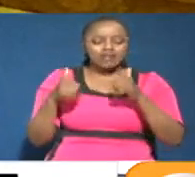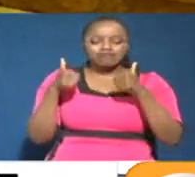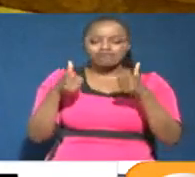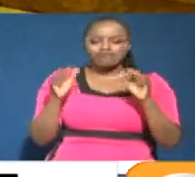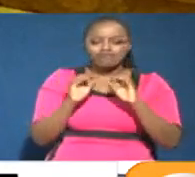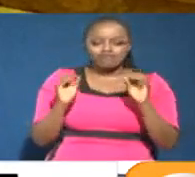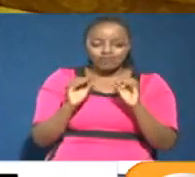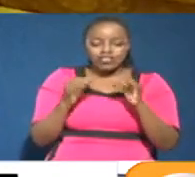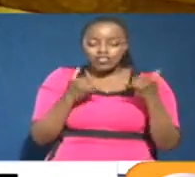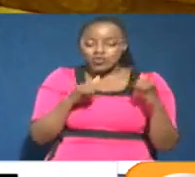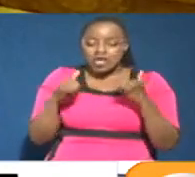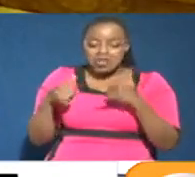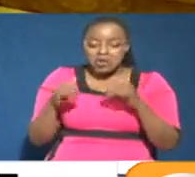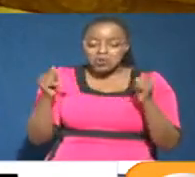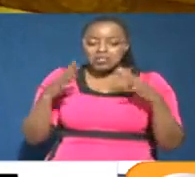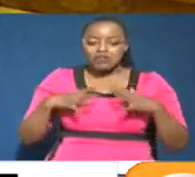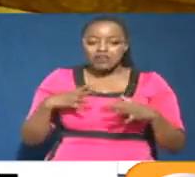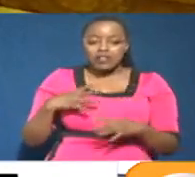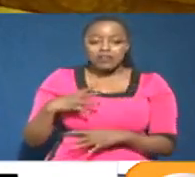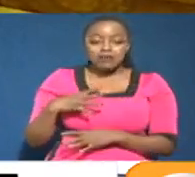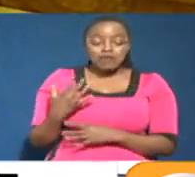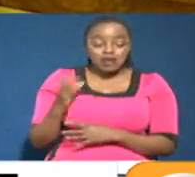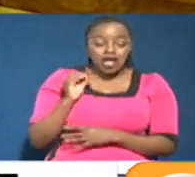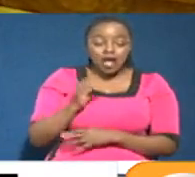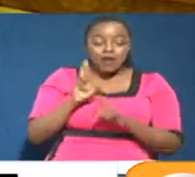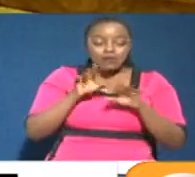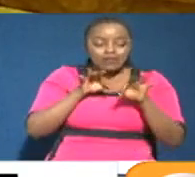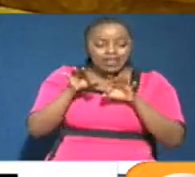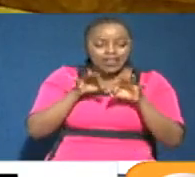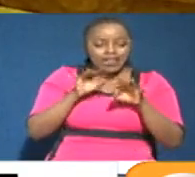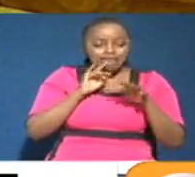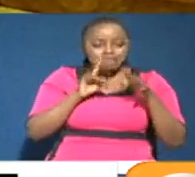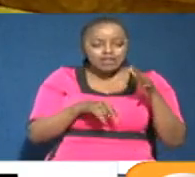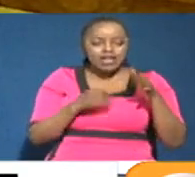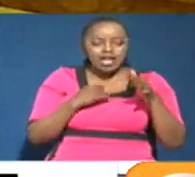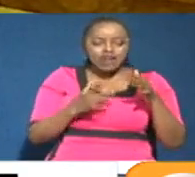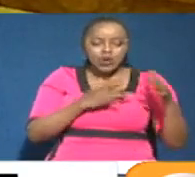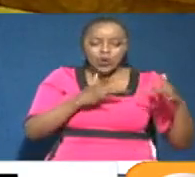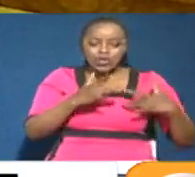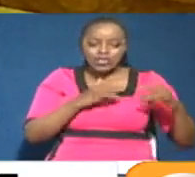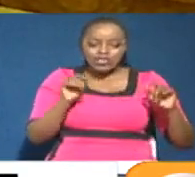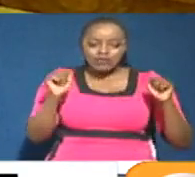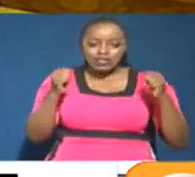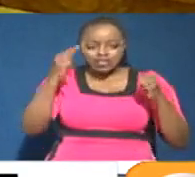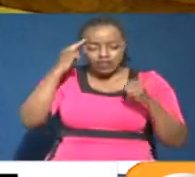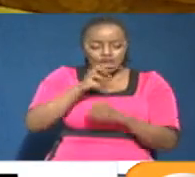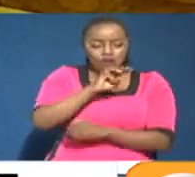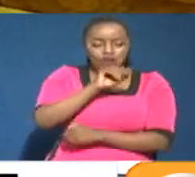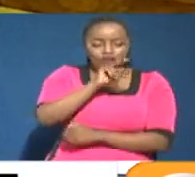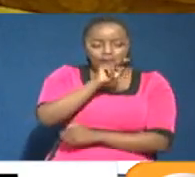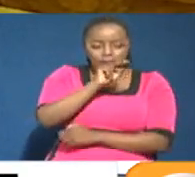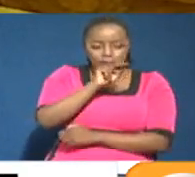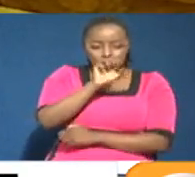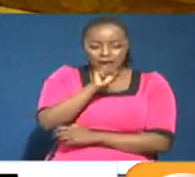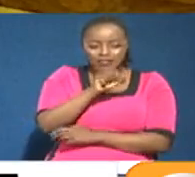and rescue mission. Our very own Laura Otieno reports that the incident has once again raised concerns over the safety of mines in certain